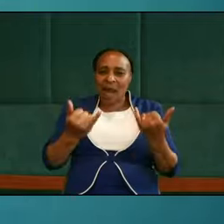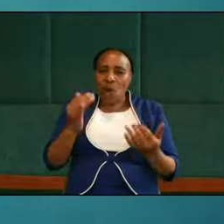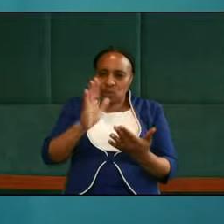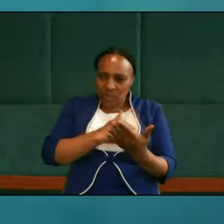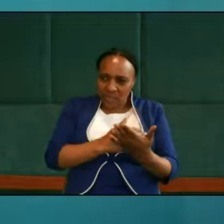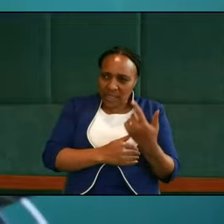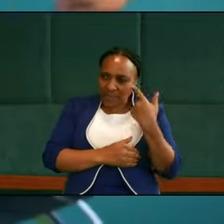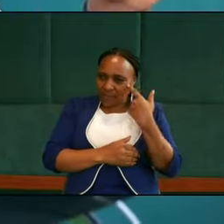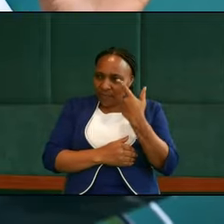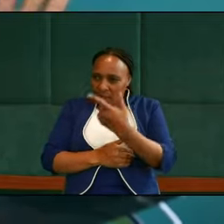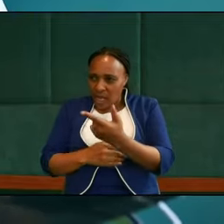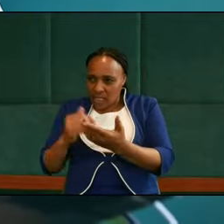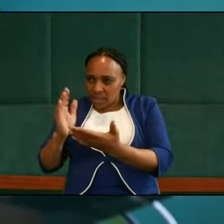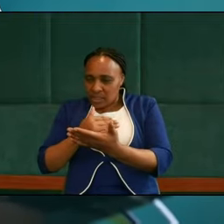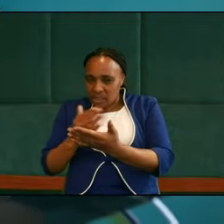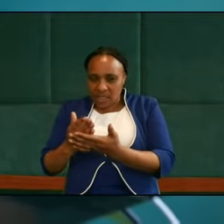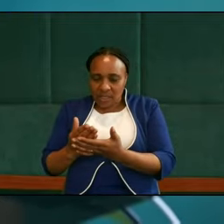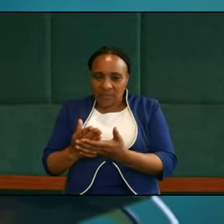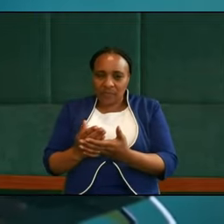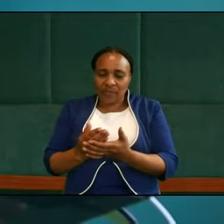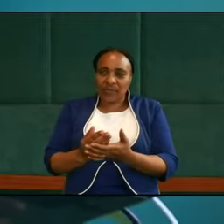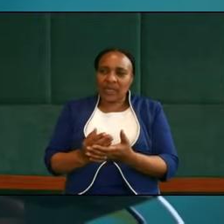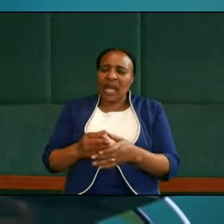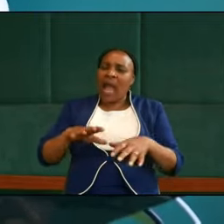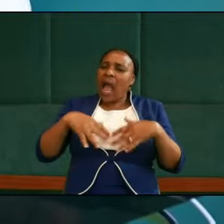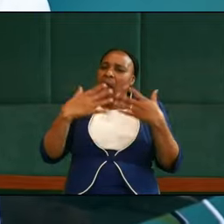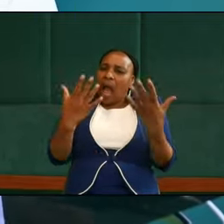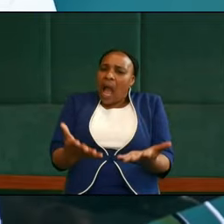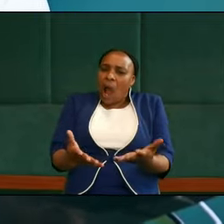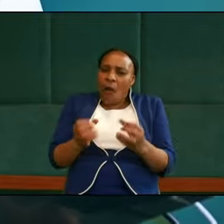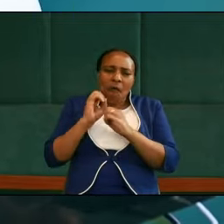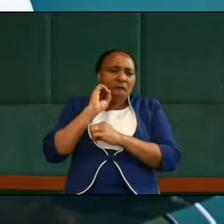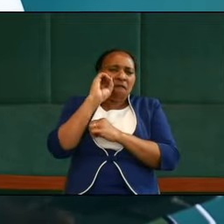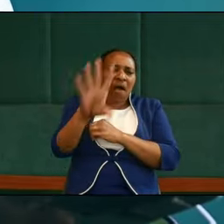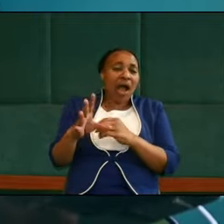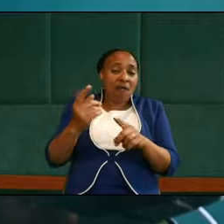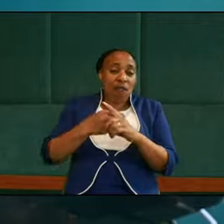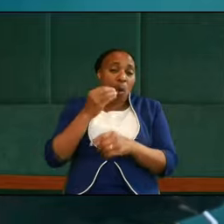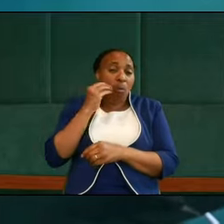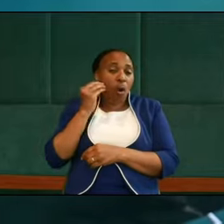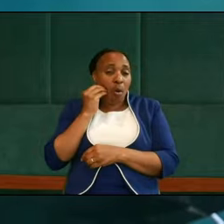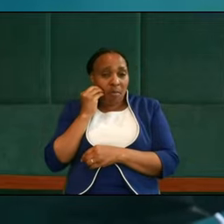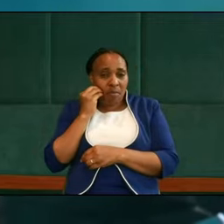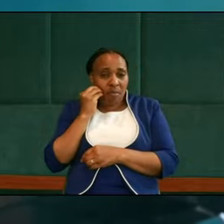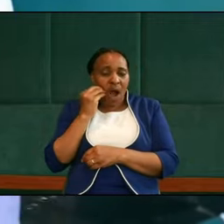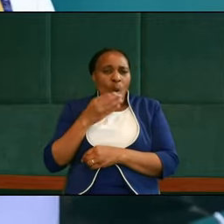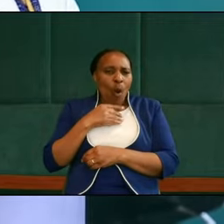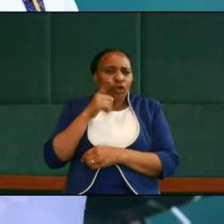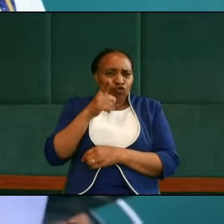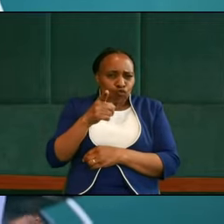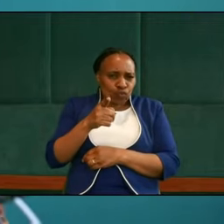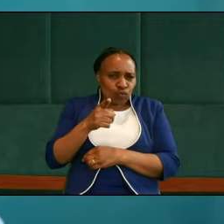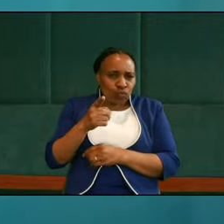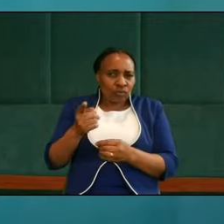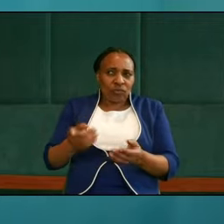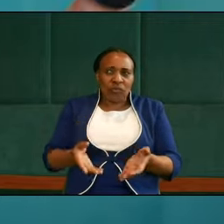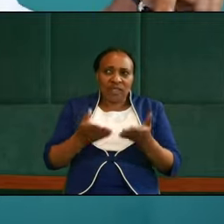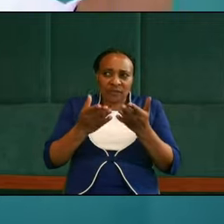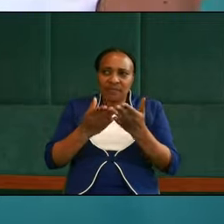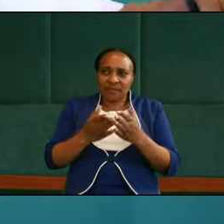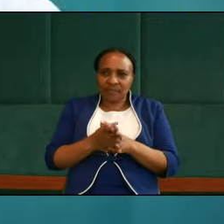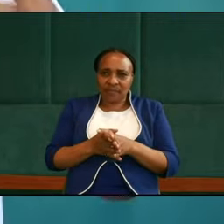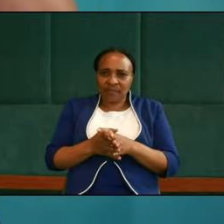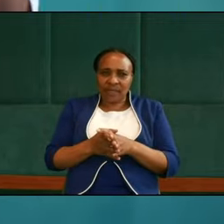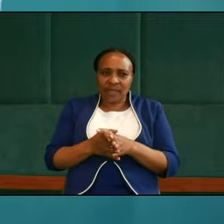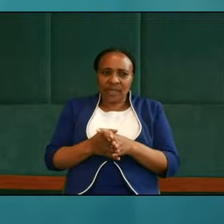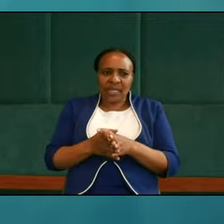powerfully. We are singing all the stanzas. How far from home? I want you to lift up your voice. Please,